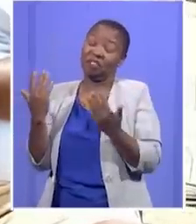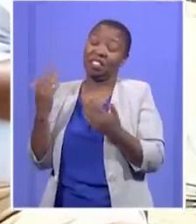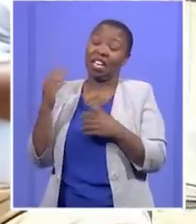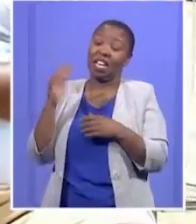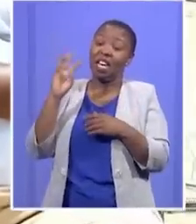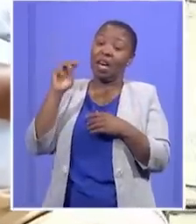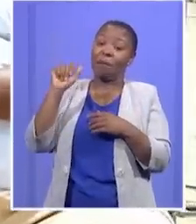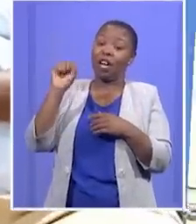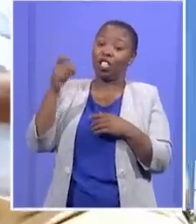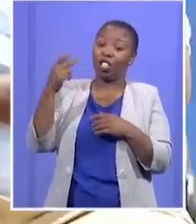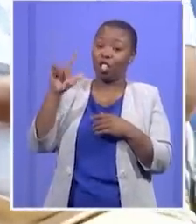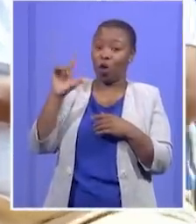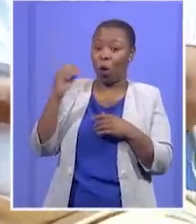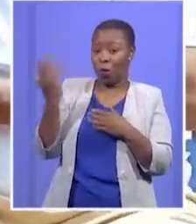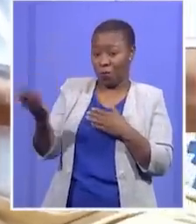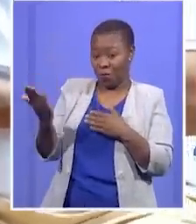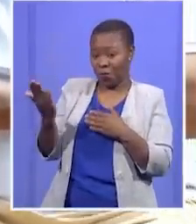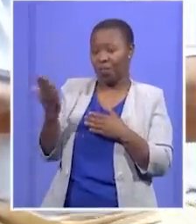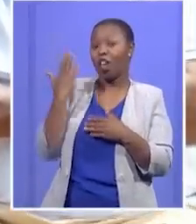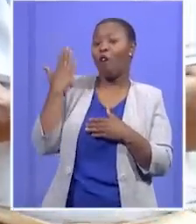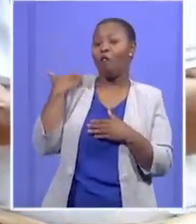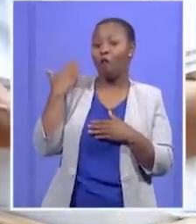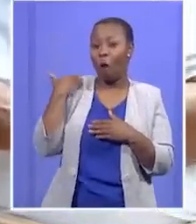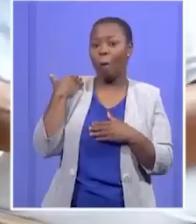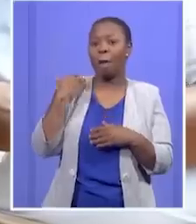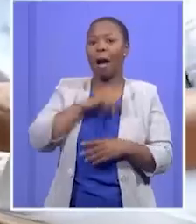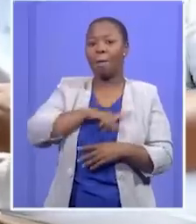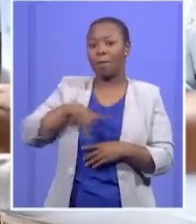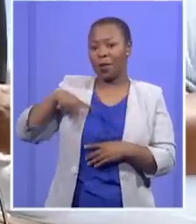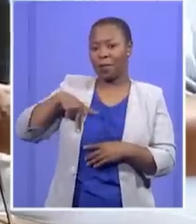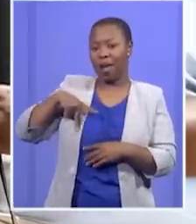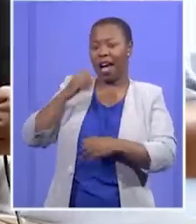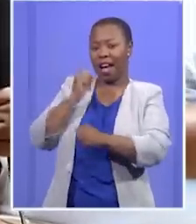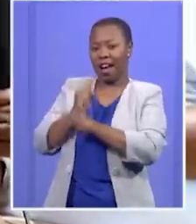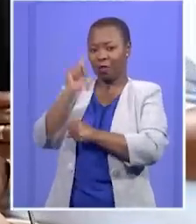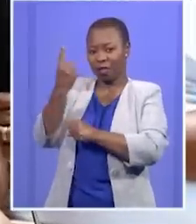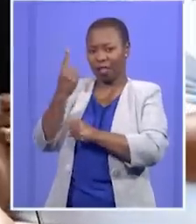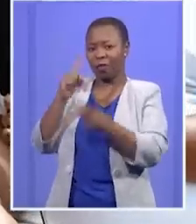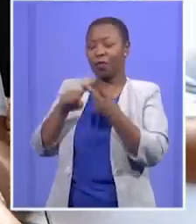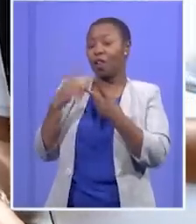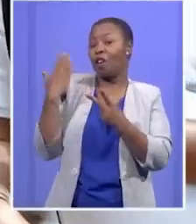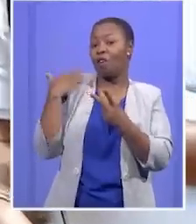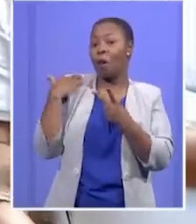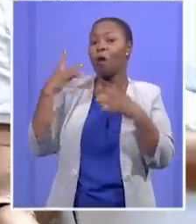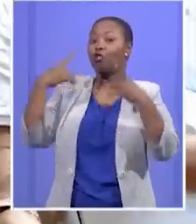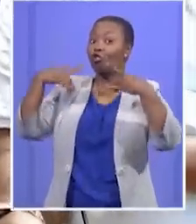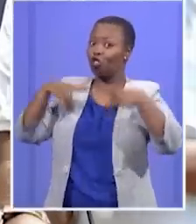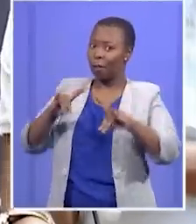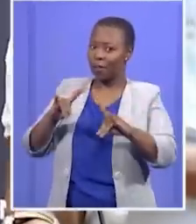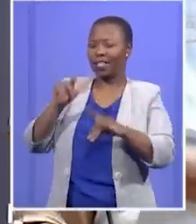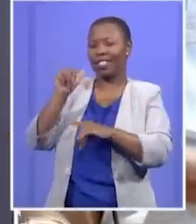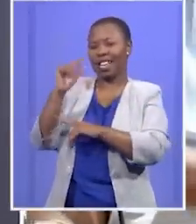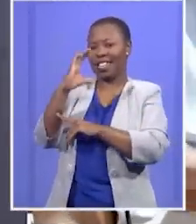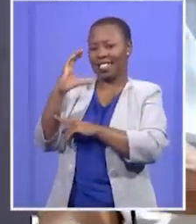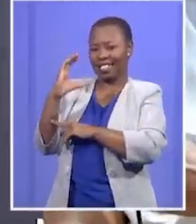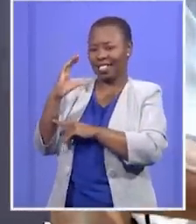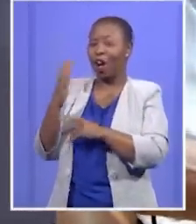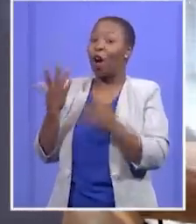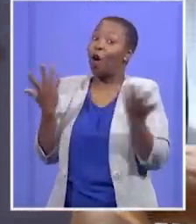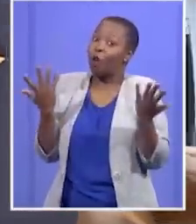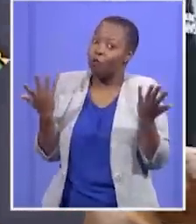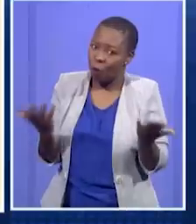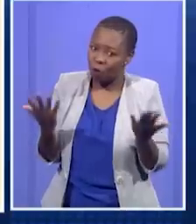you, the former premier of Gauteng and the former chairperson of the ANC. And of course, a person very well